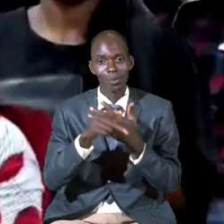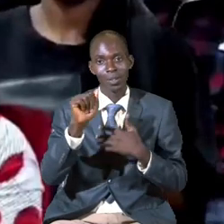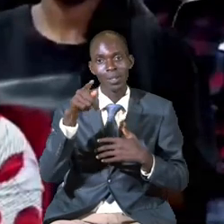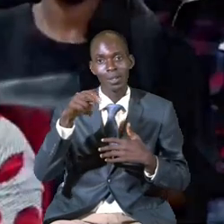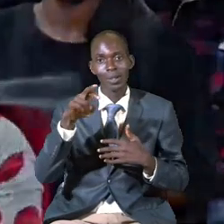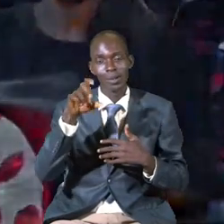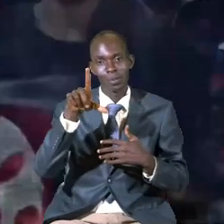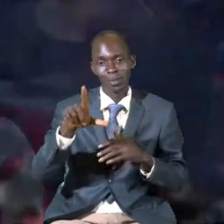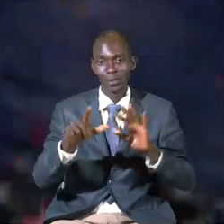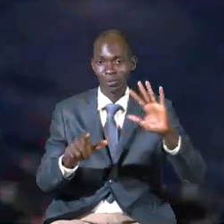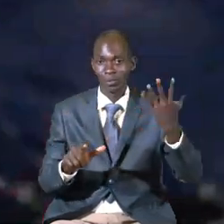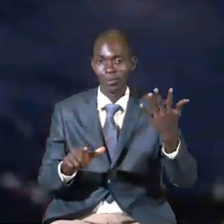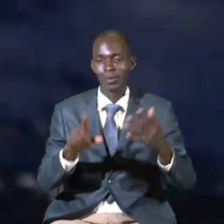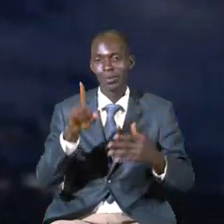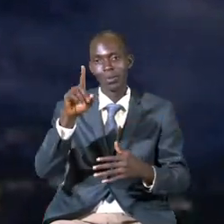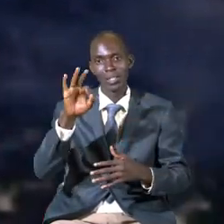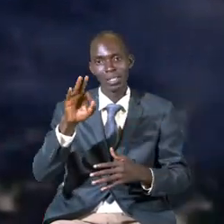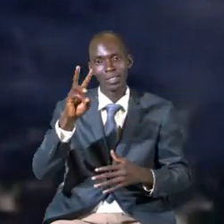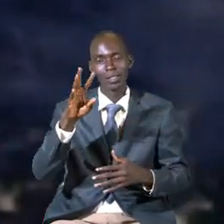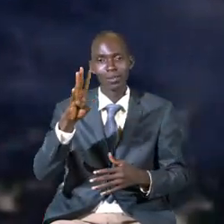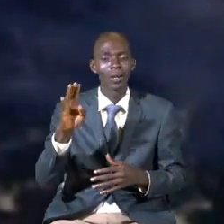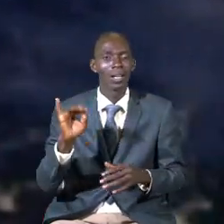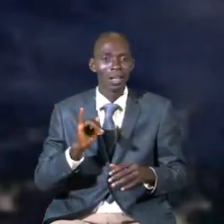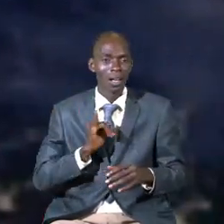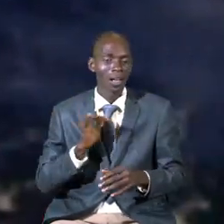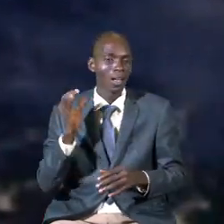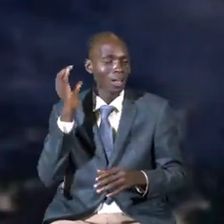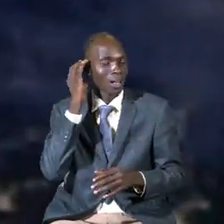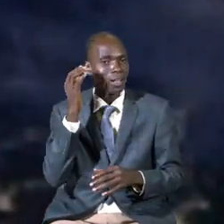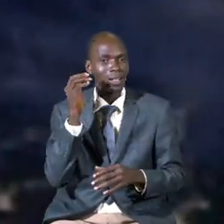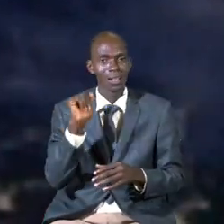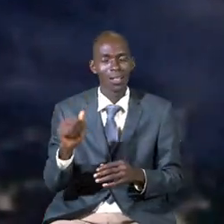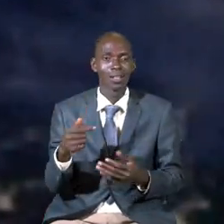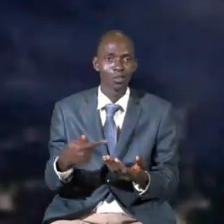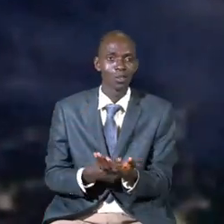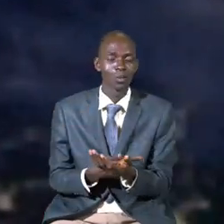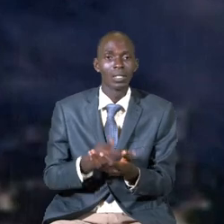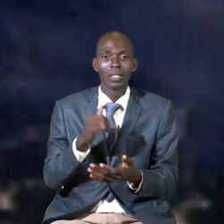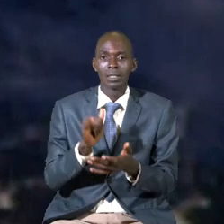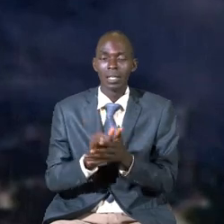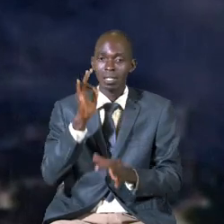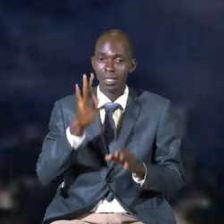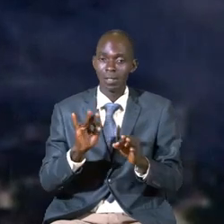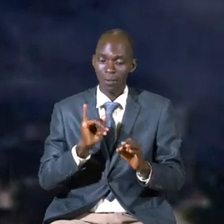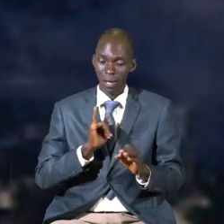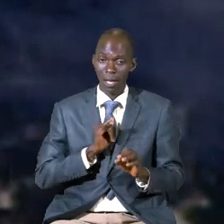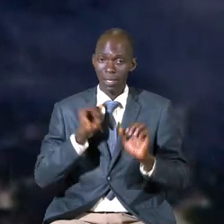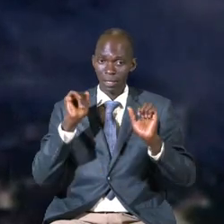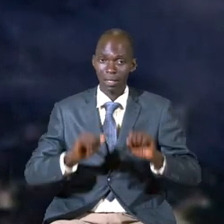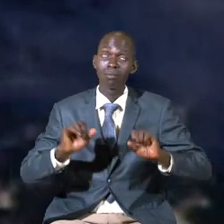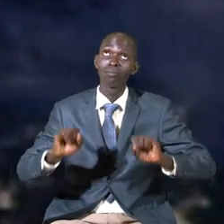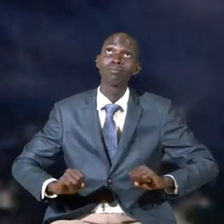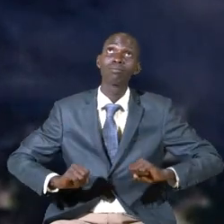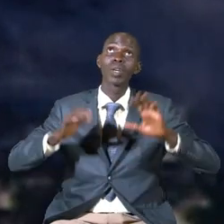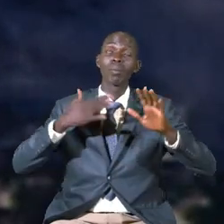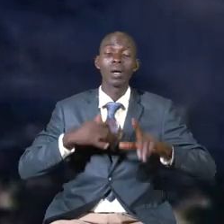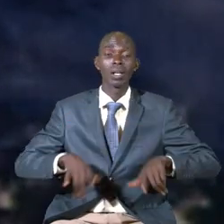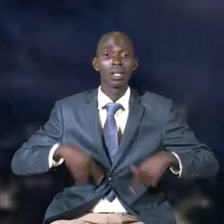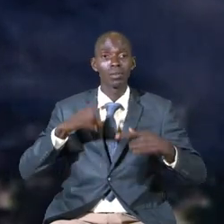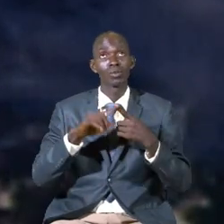way that if i will give myself to the lord on that day that the